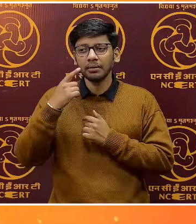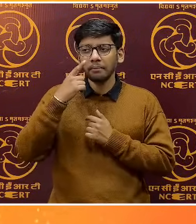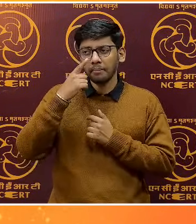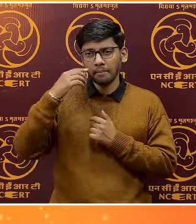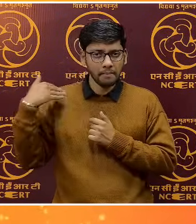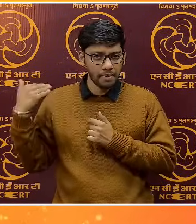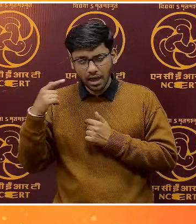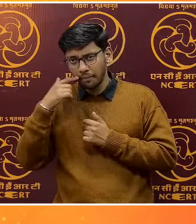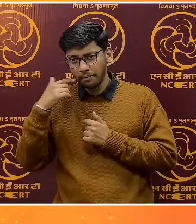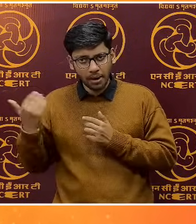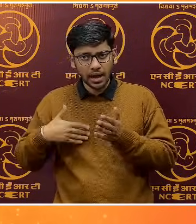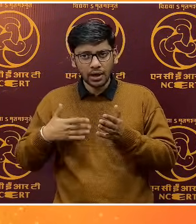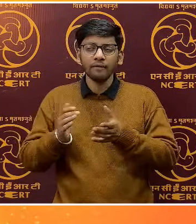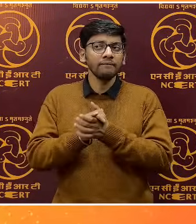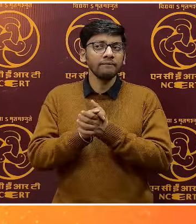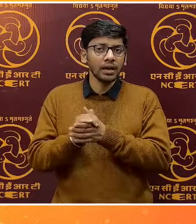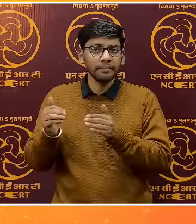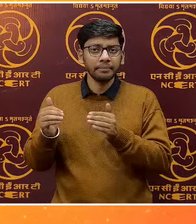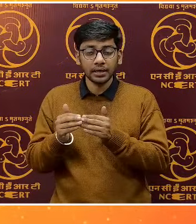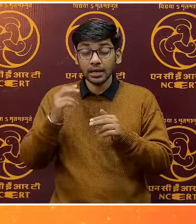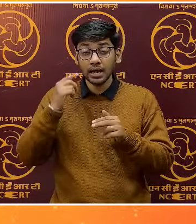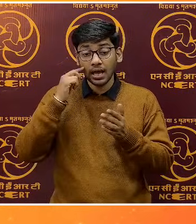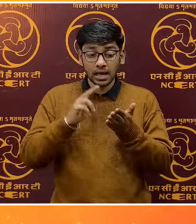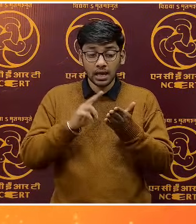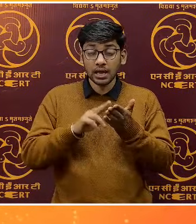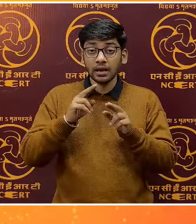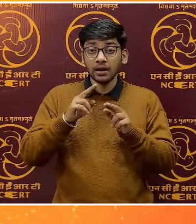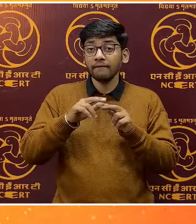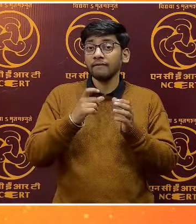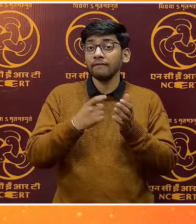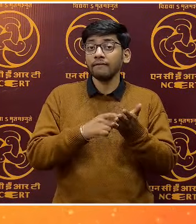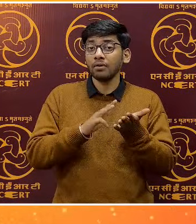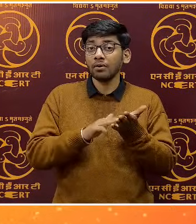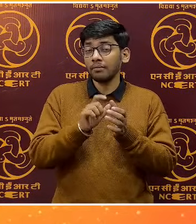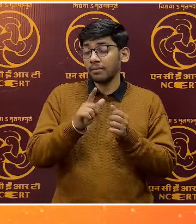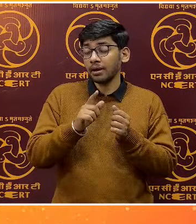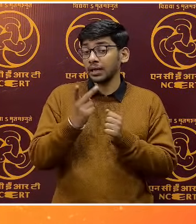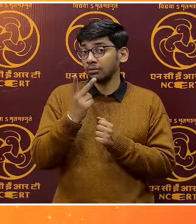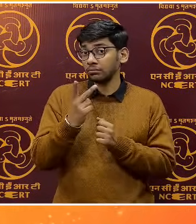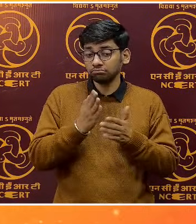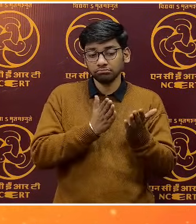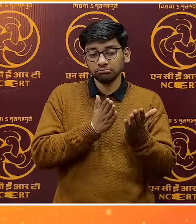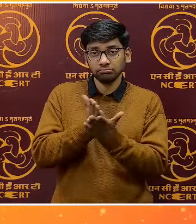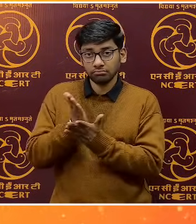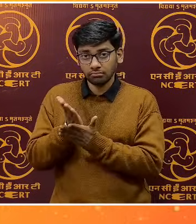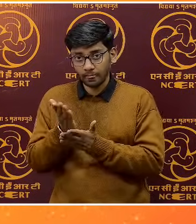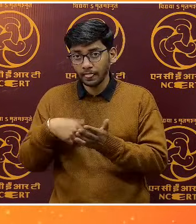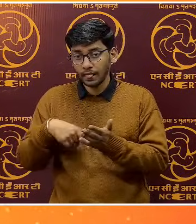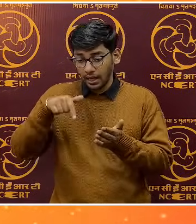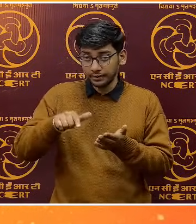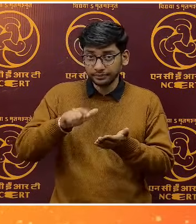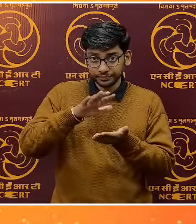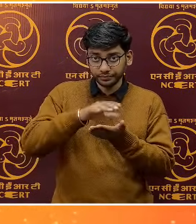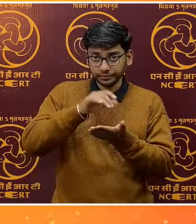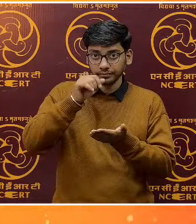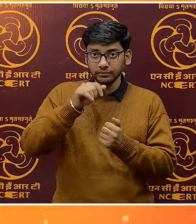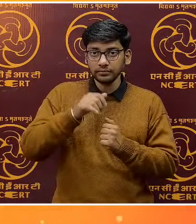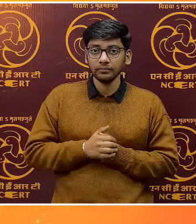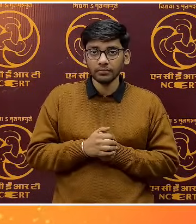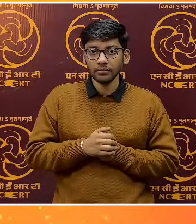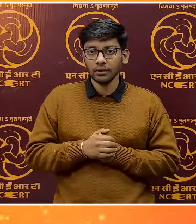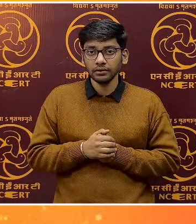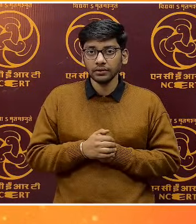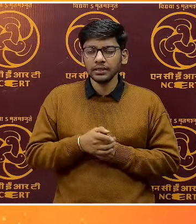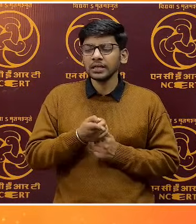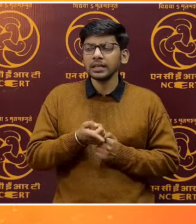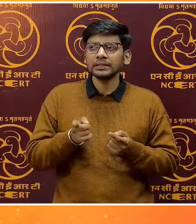is a sort of informal greeting, right? So these were the two type of greeting that we learned today, right? Regarding